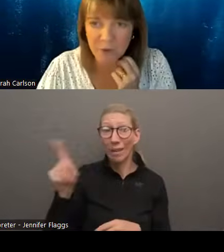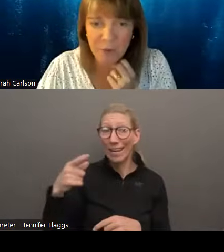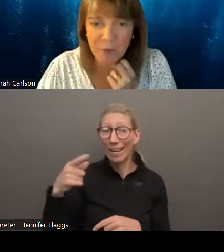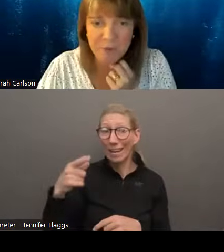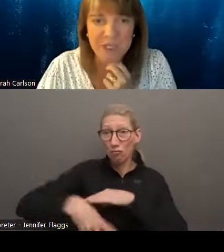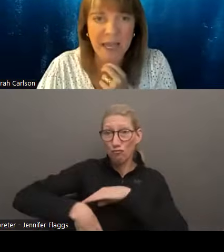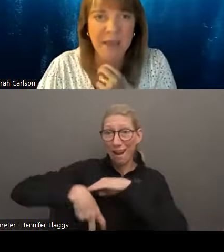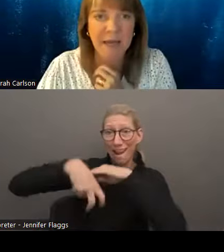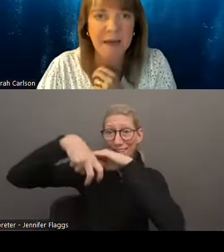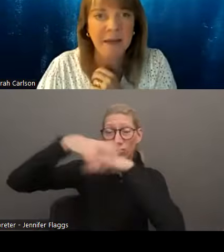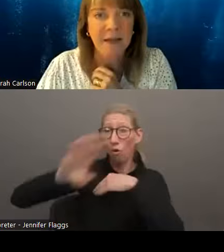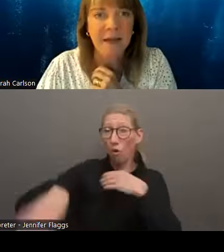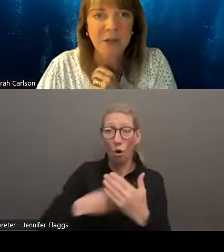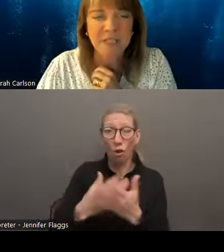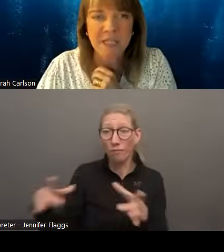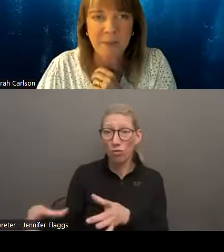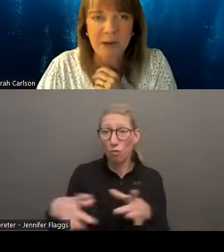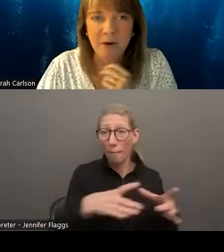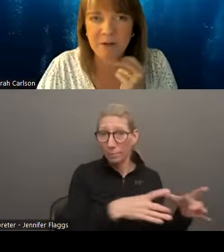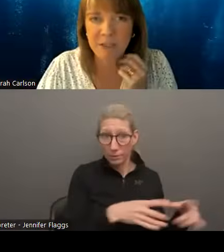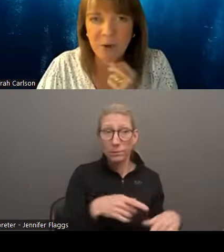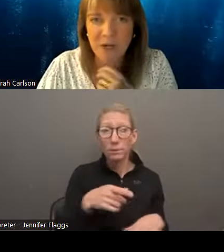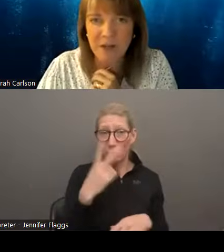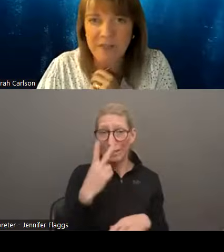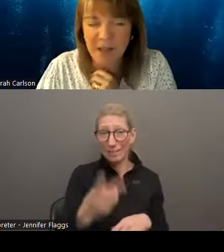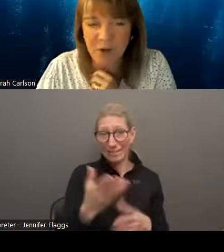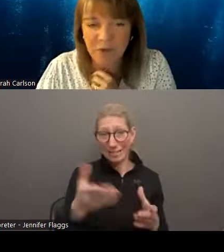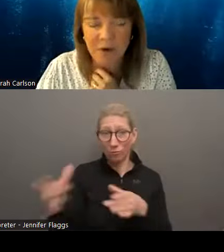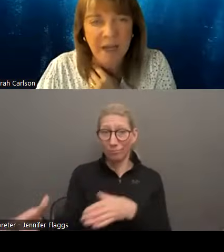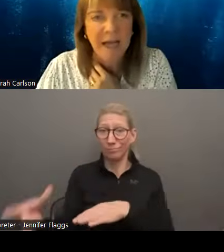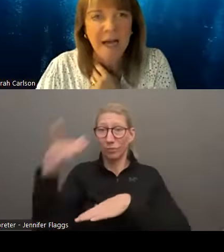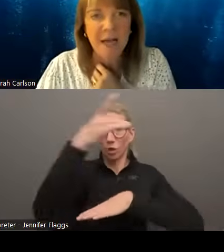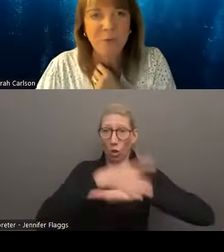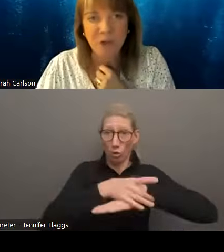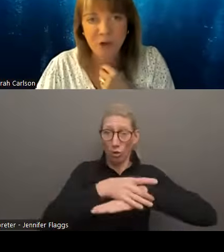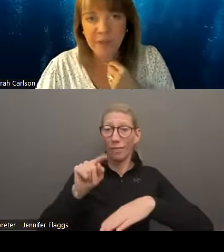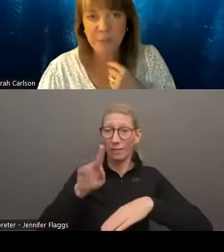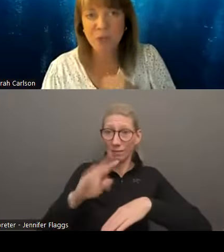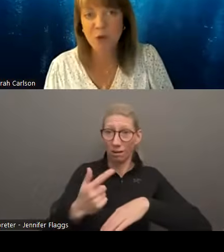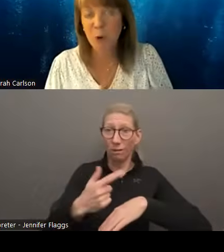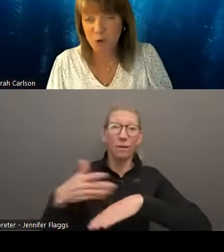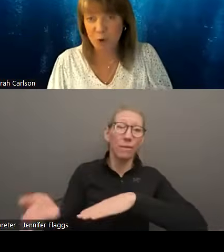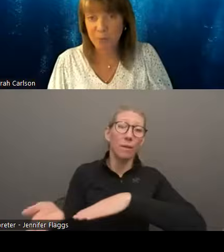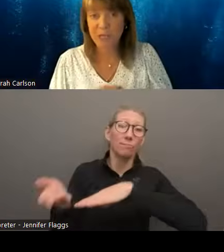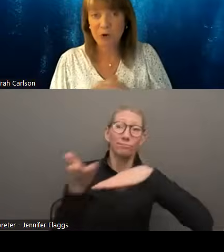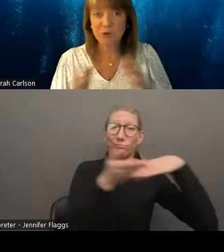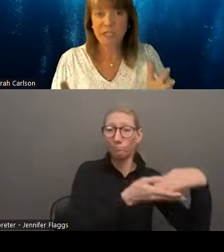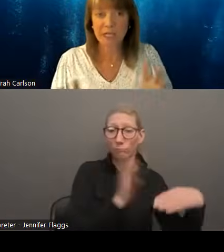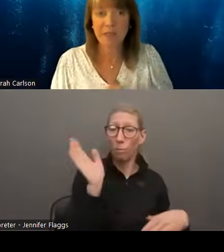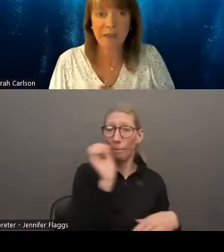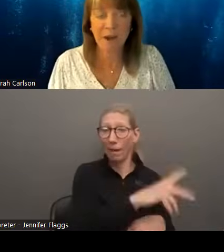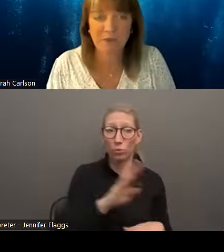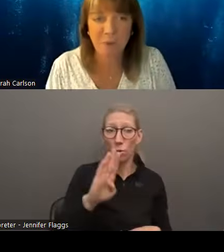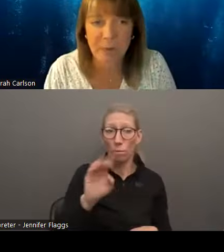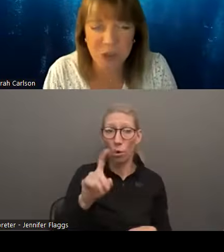column drums. And then you can see them here loaded on the salver and returned them to Bodrum. Here you